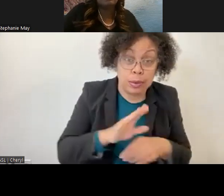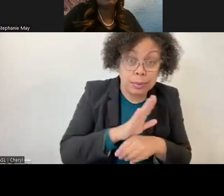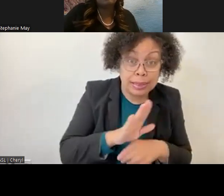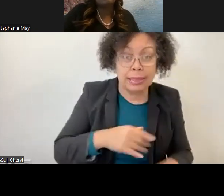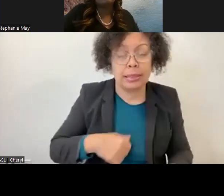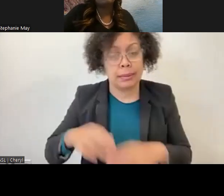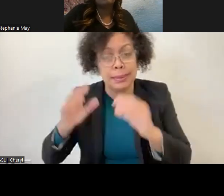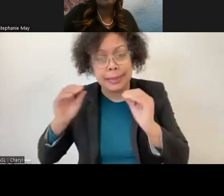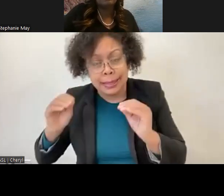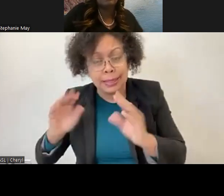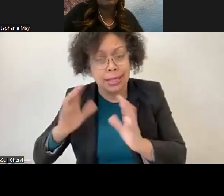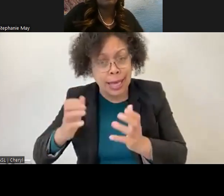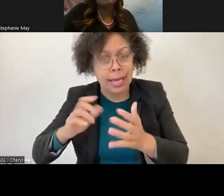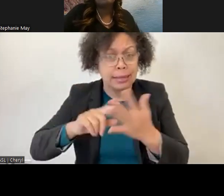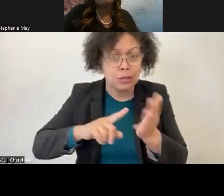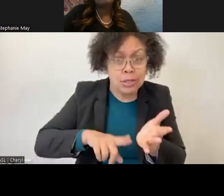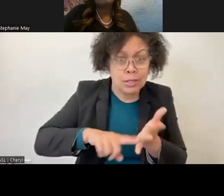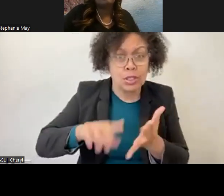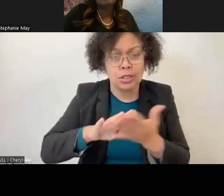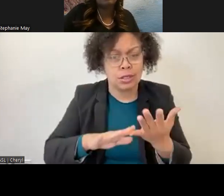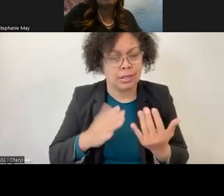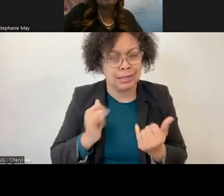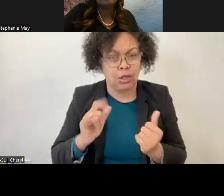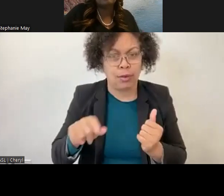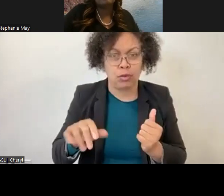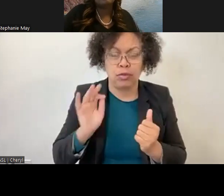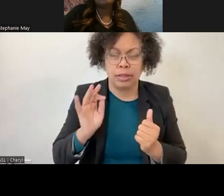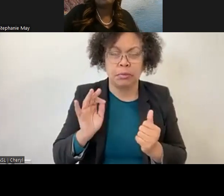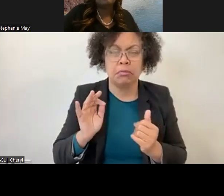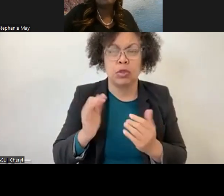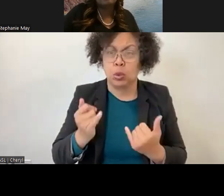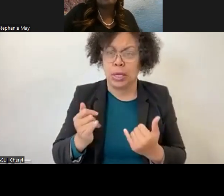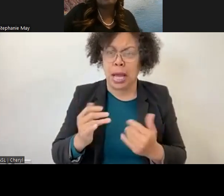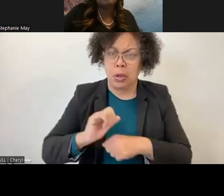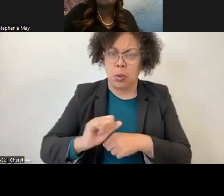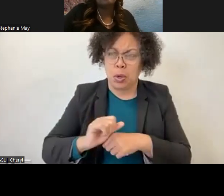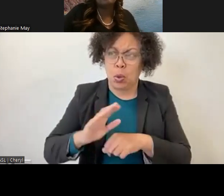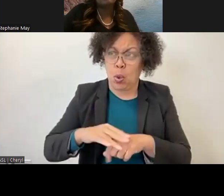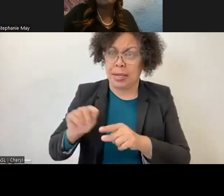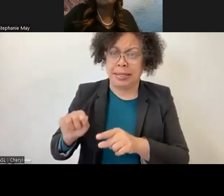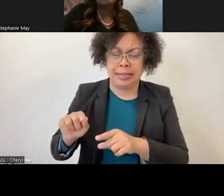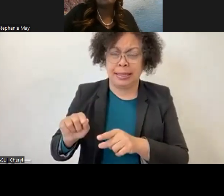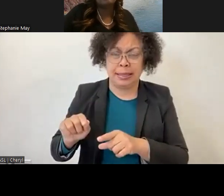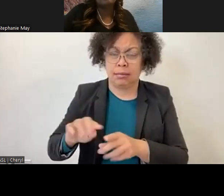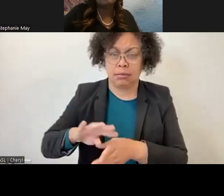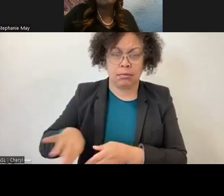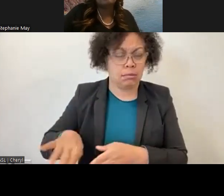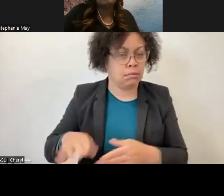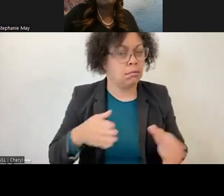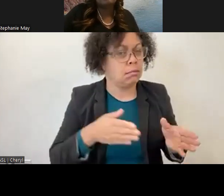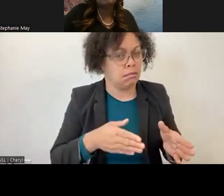for my attention. How do I choose to say, you know what, today's not the day where I'm going to work all night. Today's not the day where I'm going to